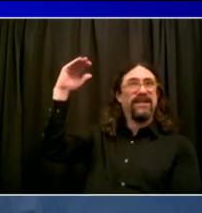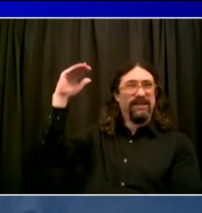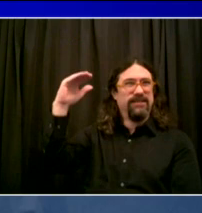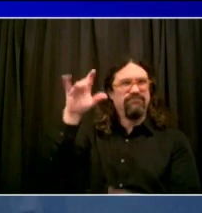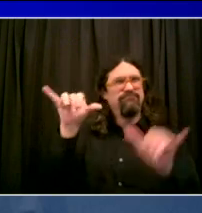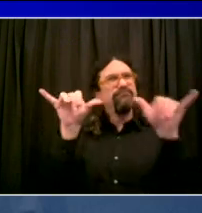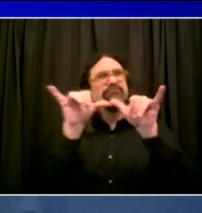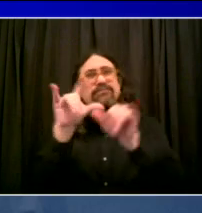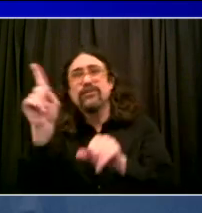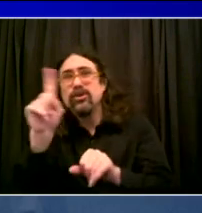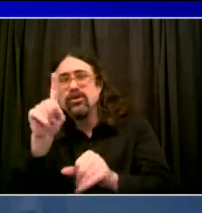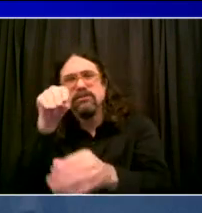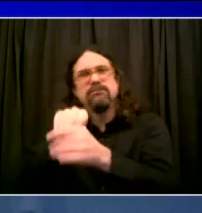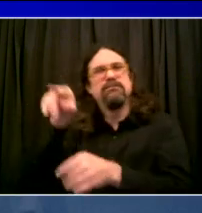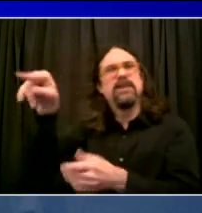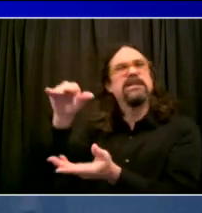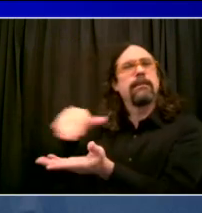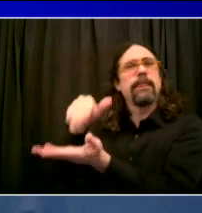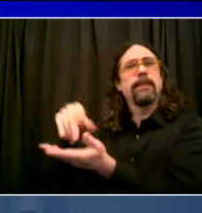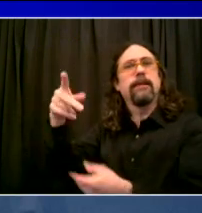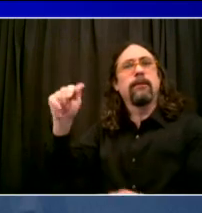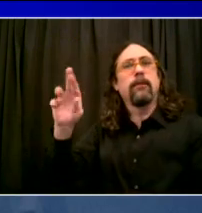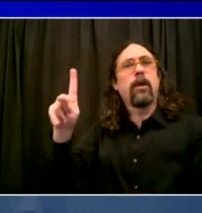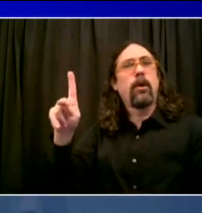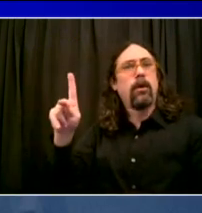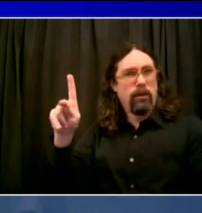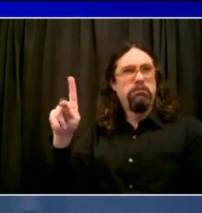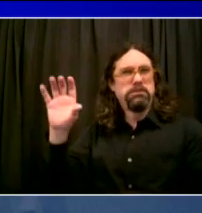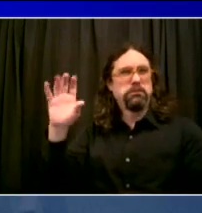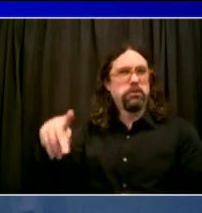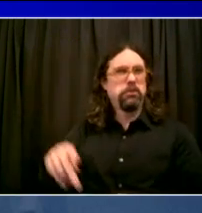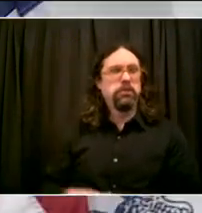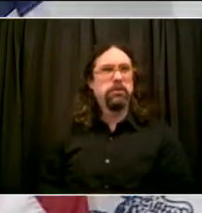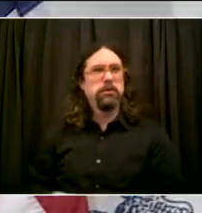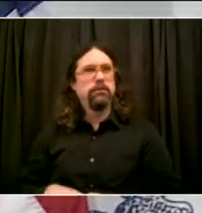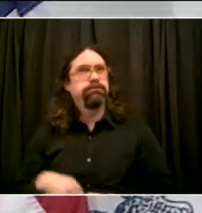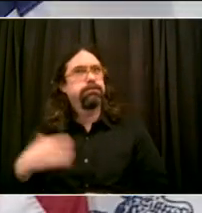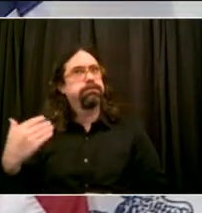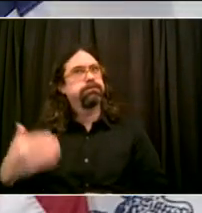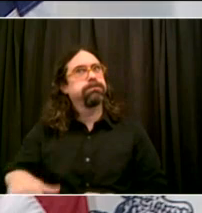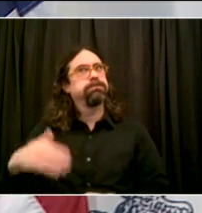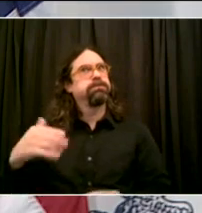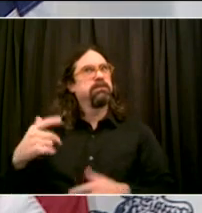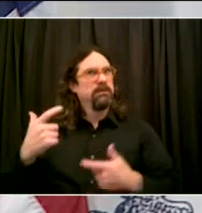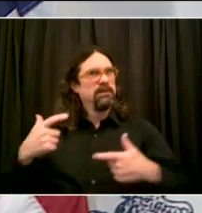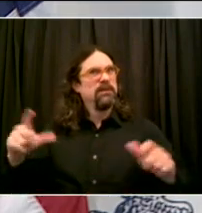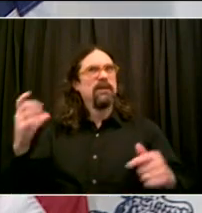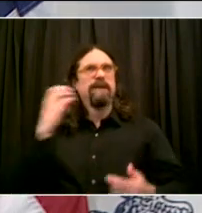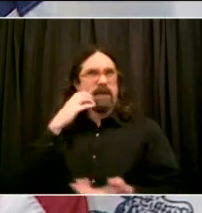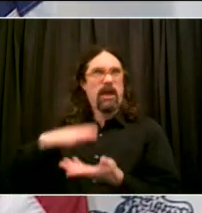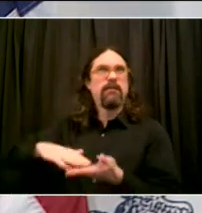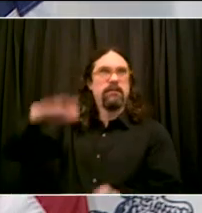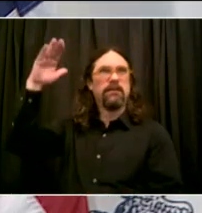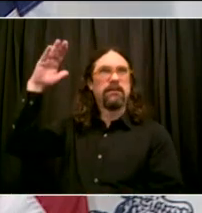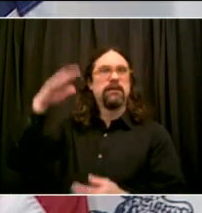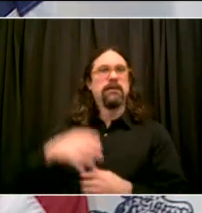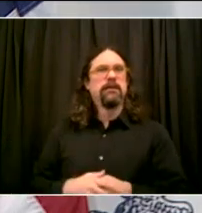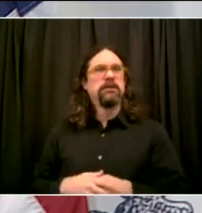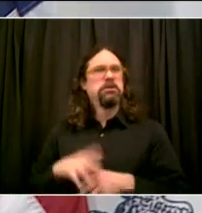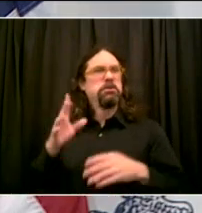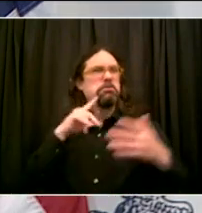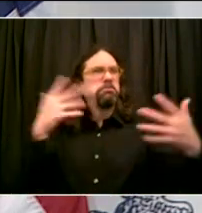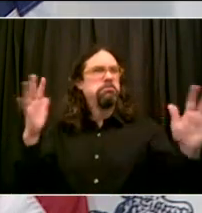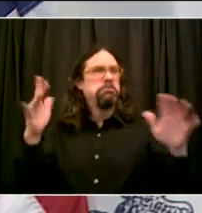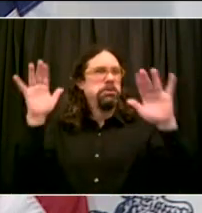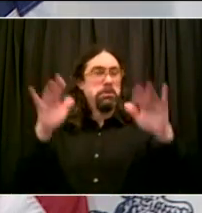thank God the vast majority is over now. Everyone, I went around the city yesterday and wanted